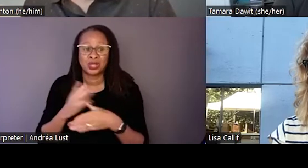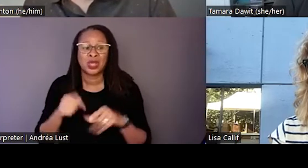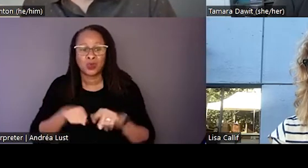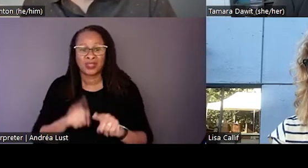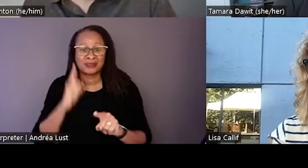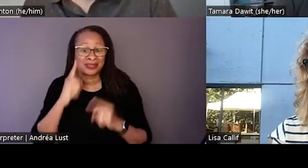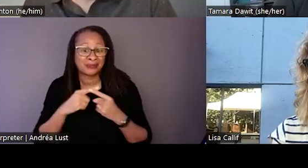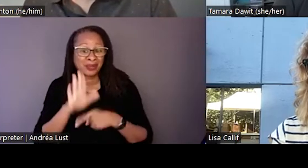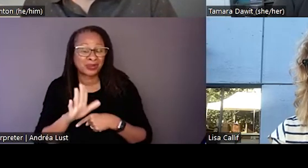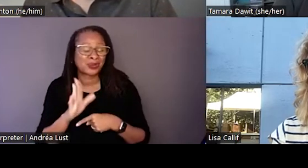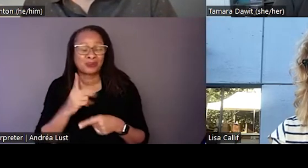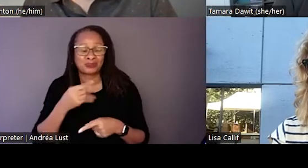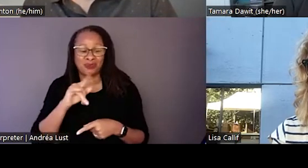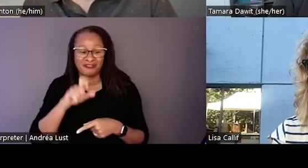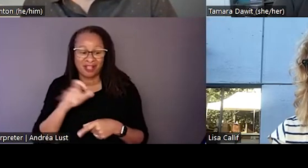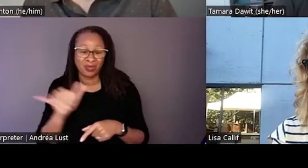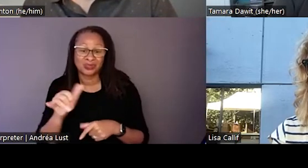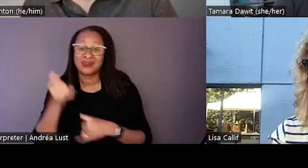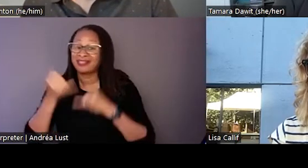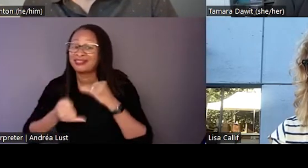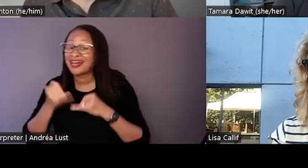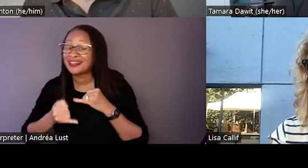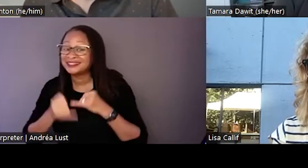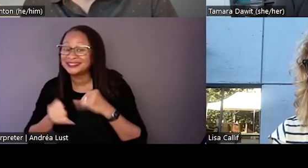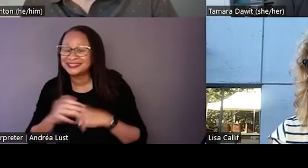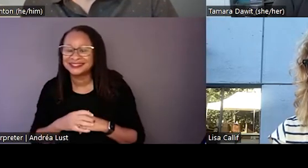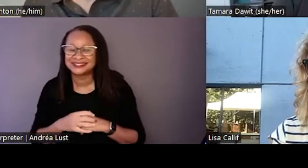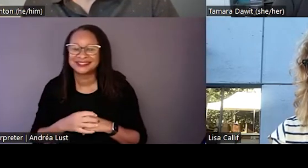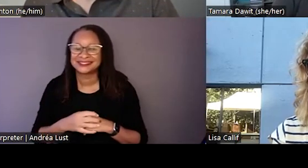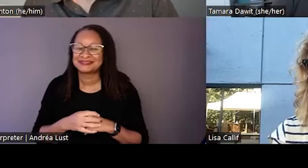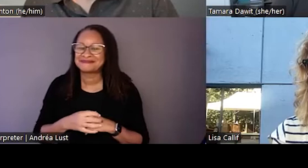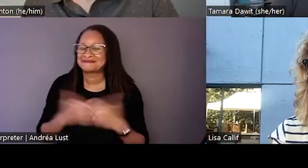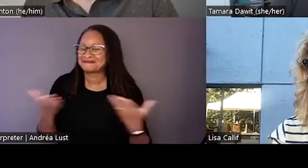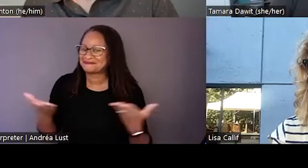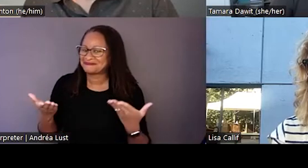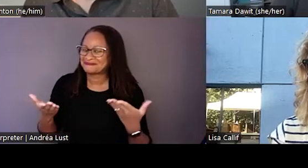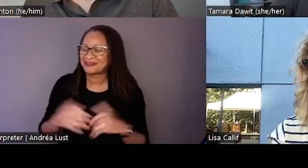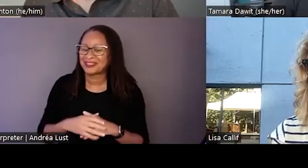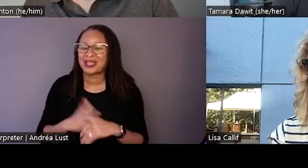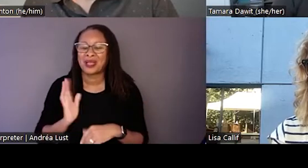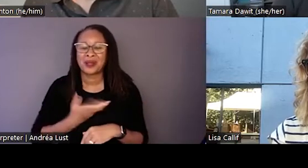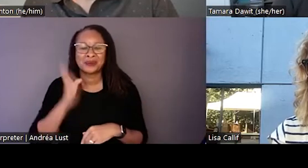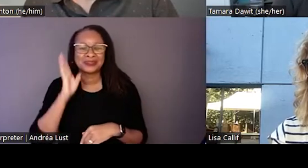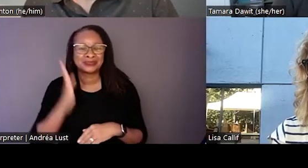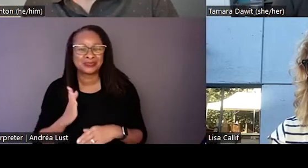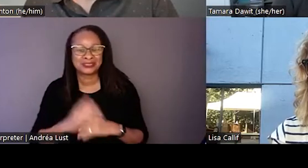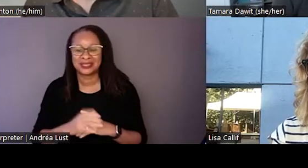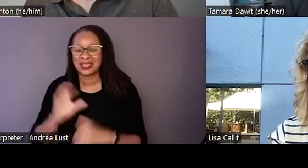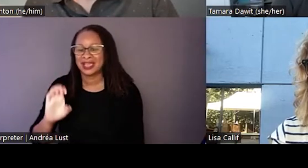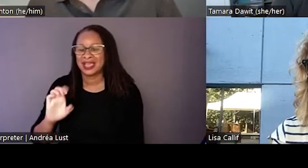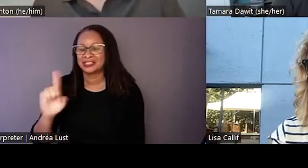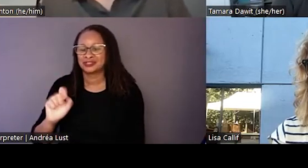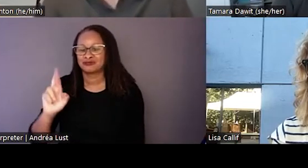well, Tamara. And lastly, our last guest speaker is Ezra